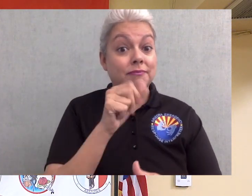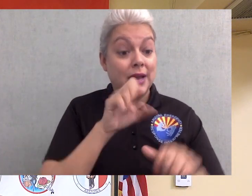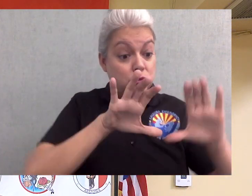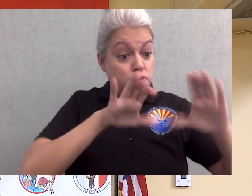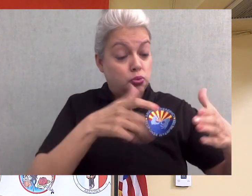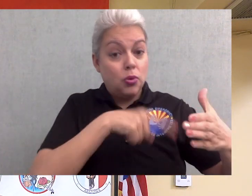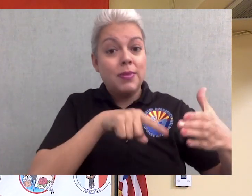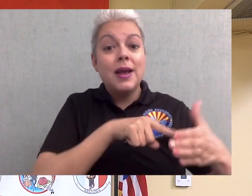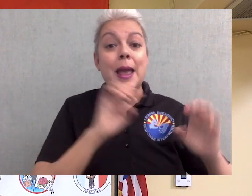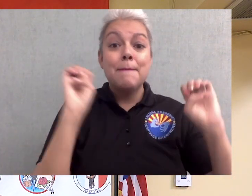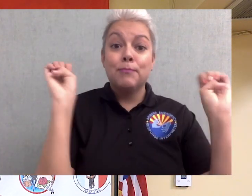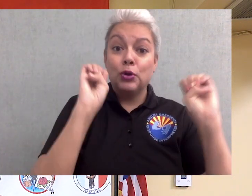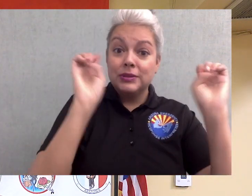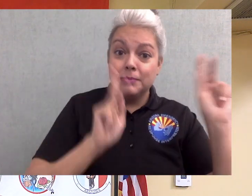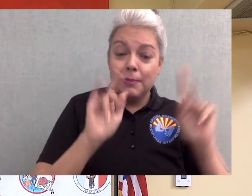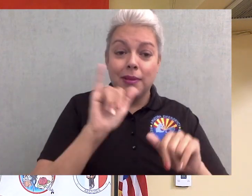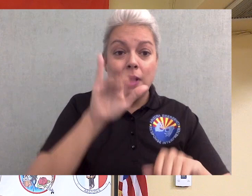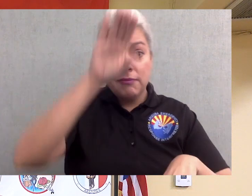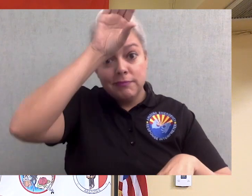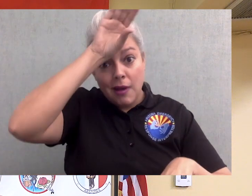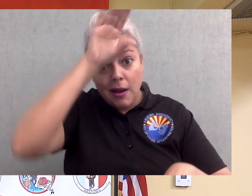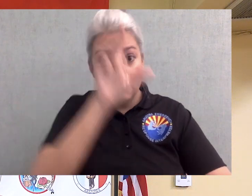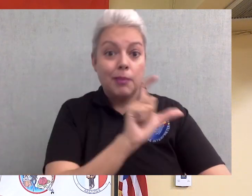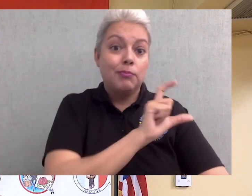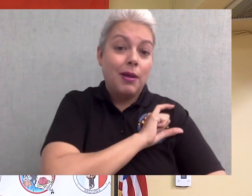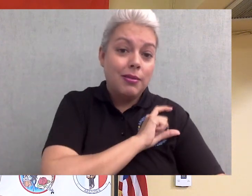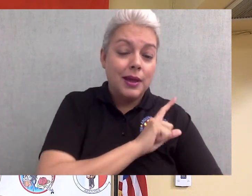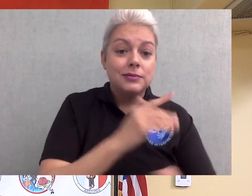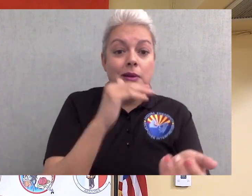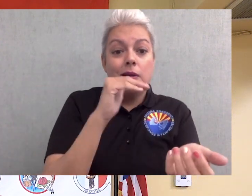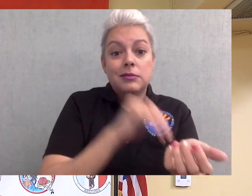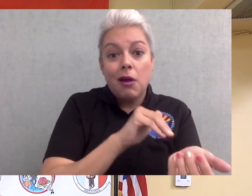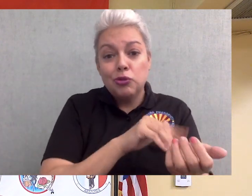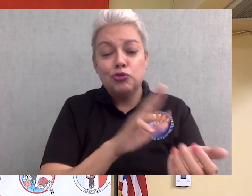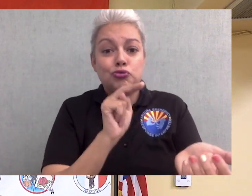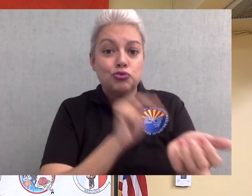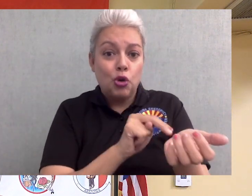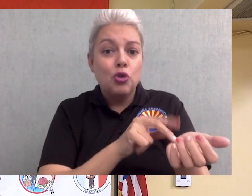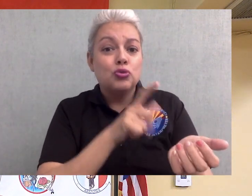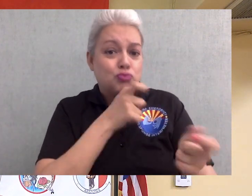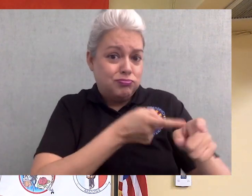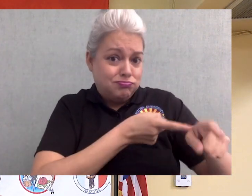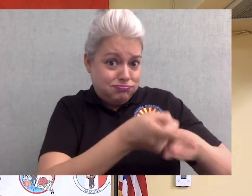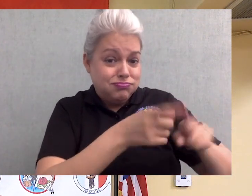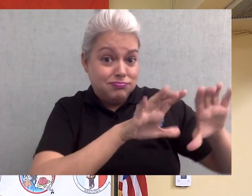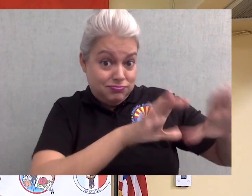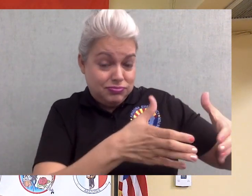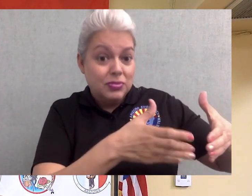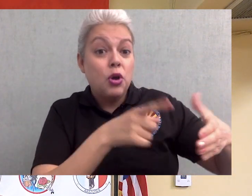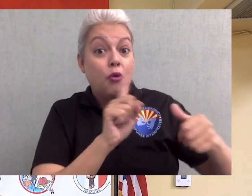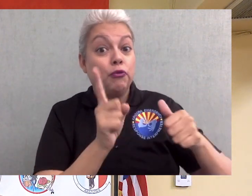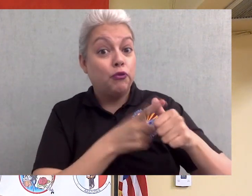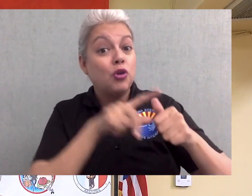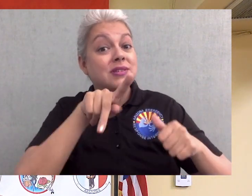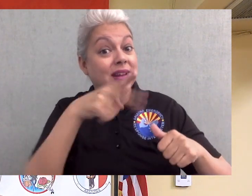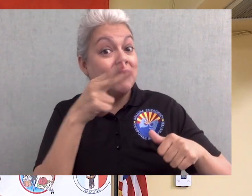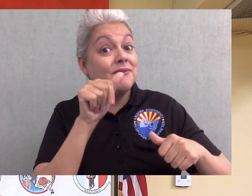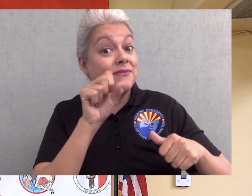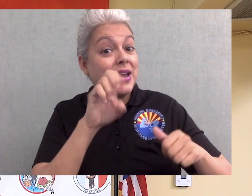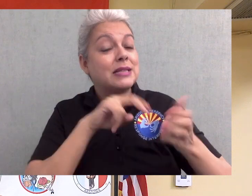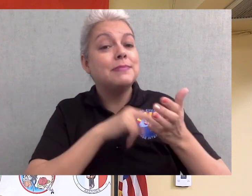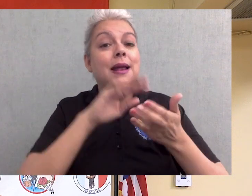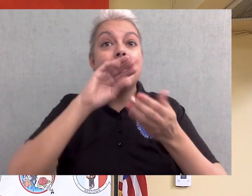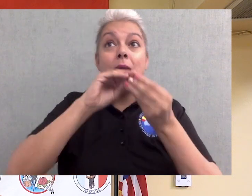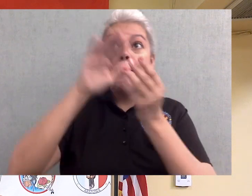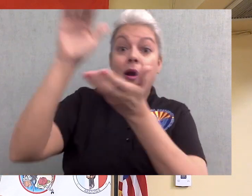personnel, and health folks like nurses, doctors. Okay, that's the first phase. And because it's the first phase, a limited amount